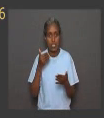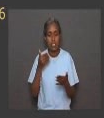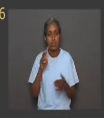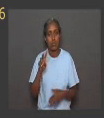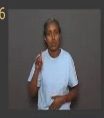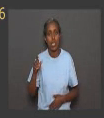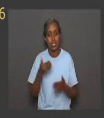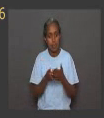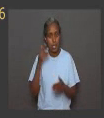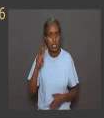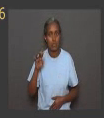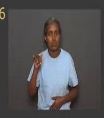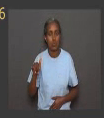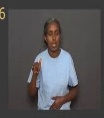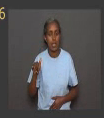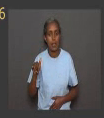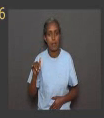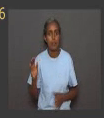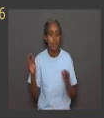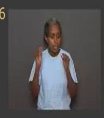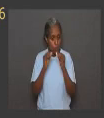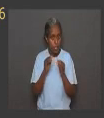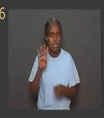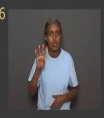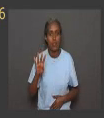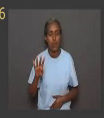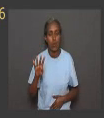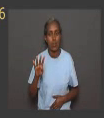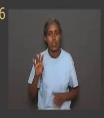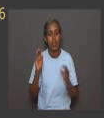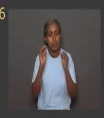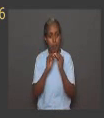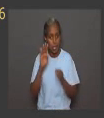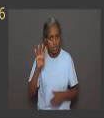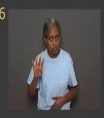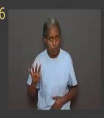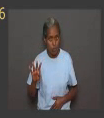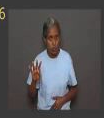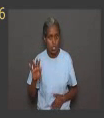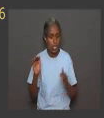of 2x minus 2y plus 4